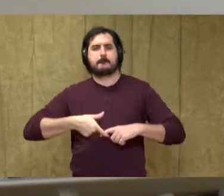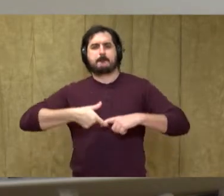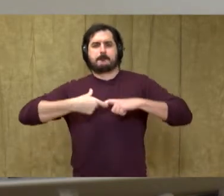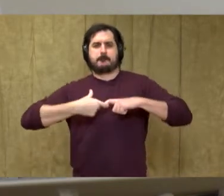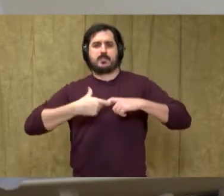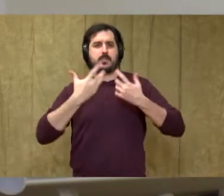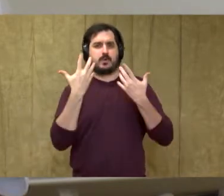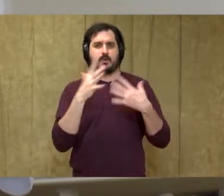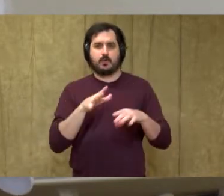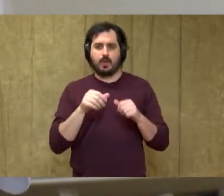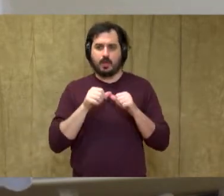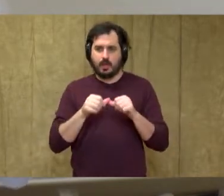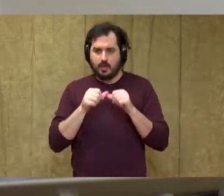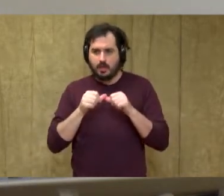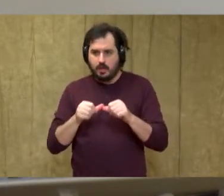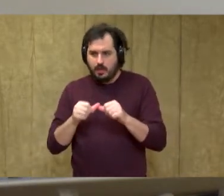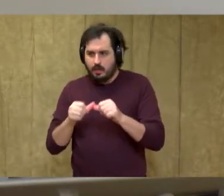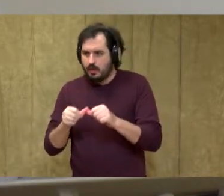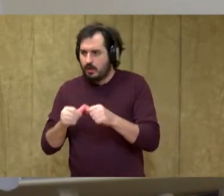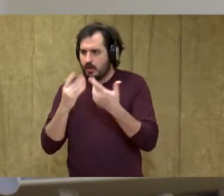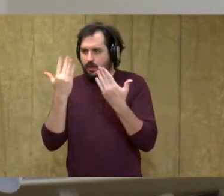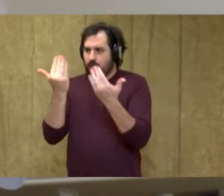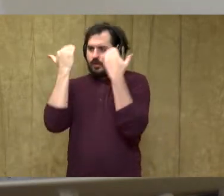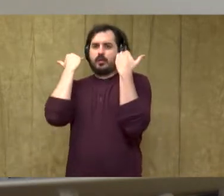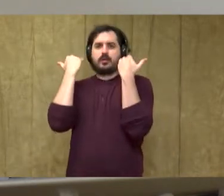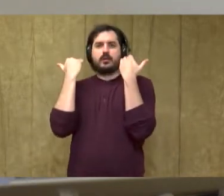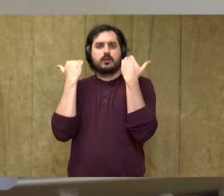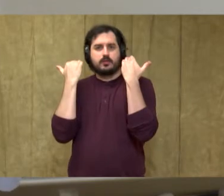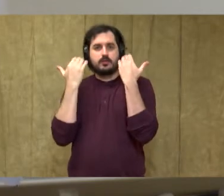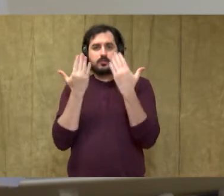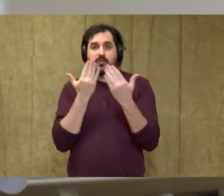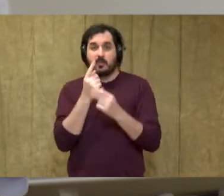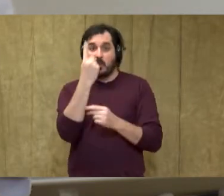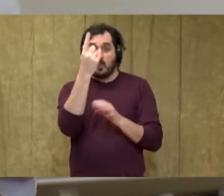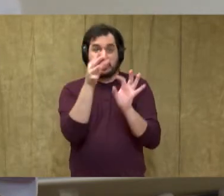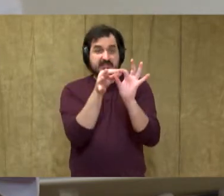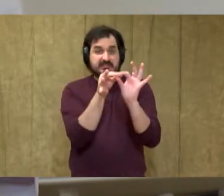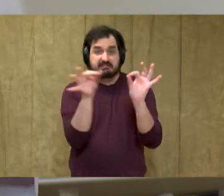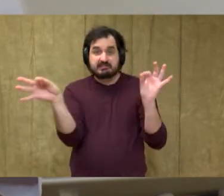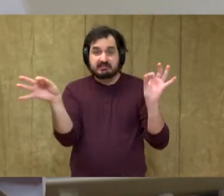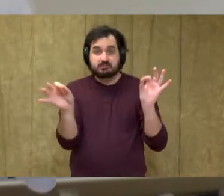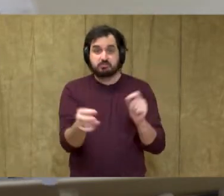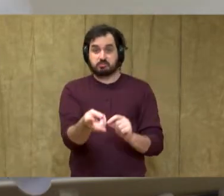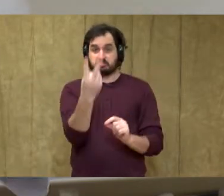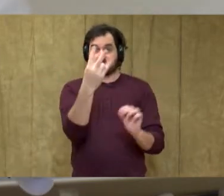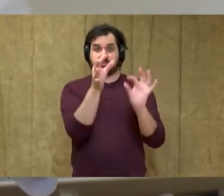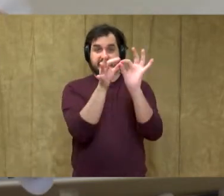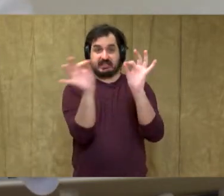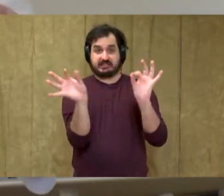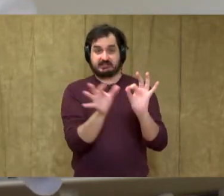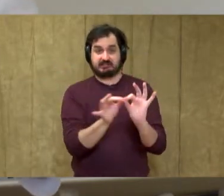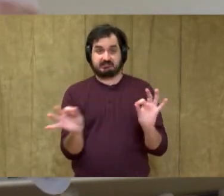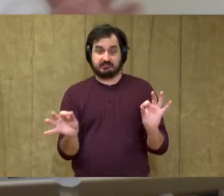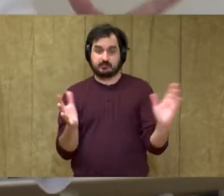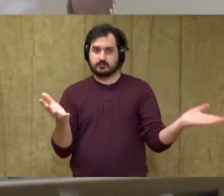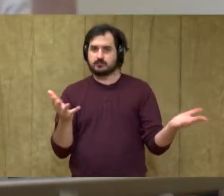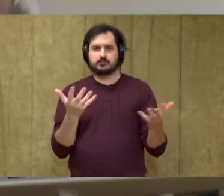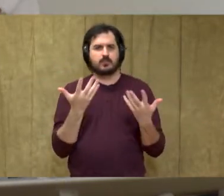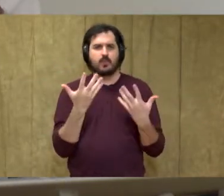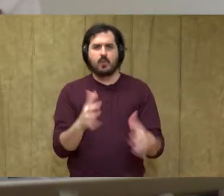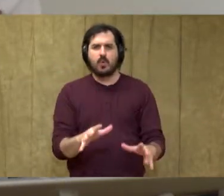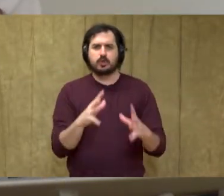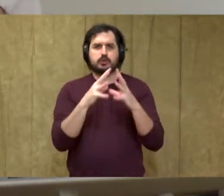information. Stop at appropriate times. It might be a sentence, it might be 2 sentences, but don't give your brain